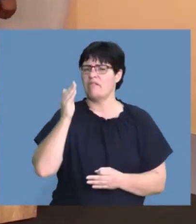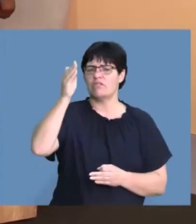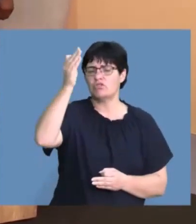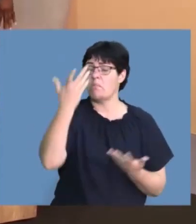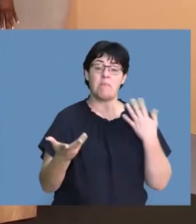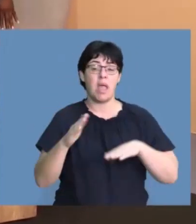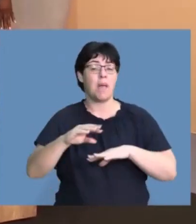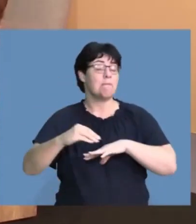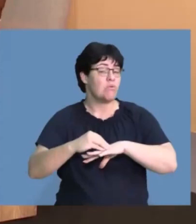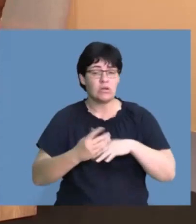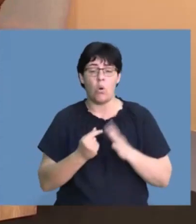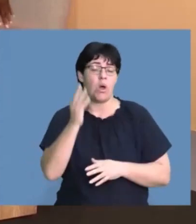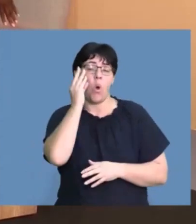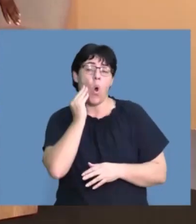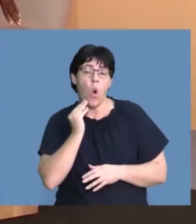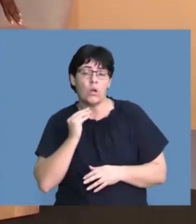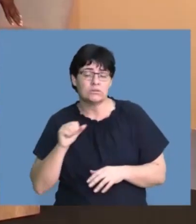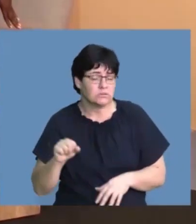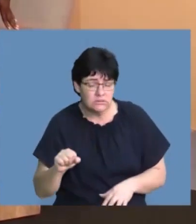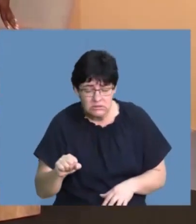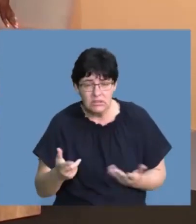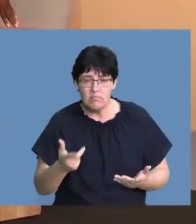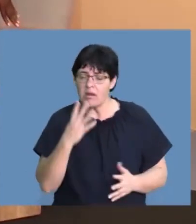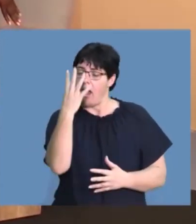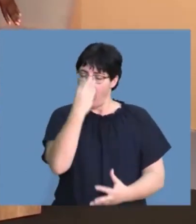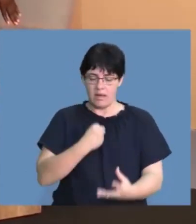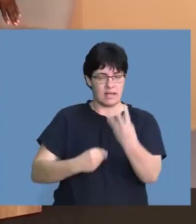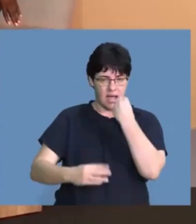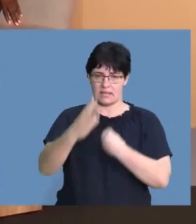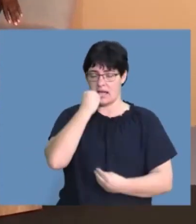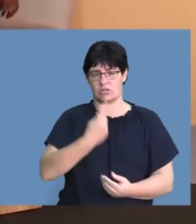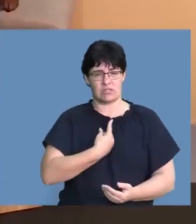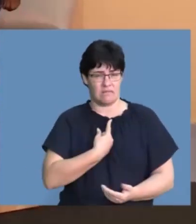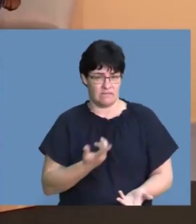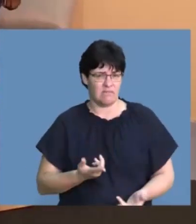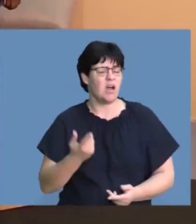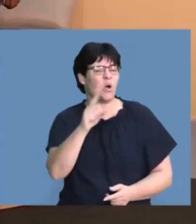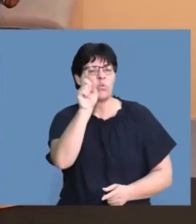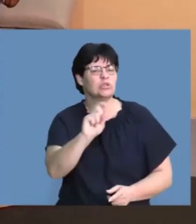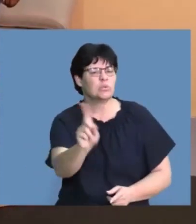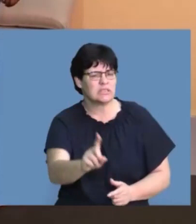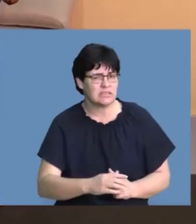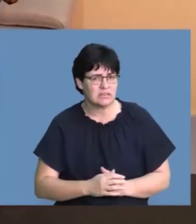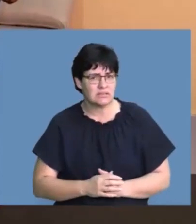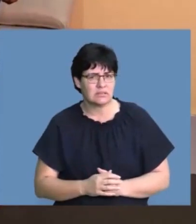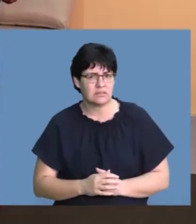when you're married one day, when you're an old lady and an old man, ask the big question. So what is the big question? So we're